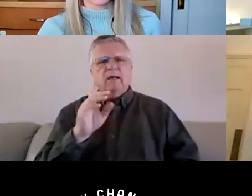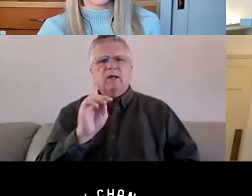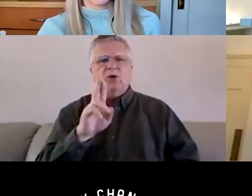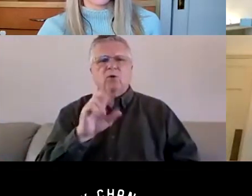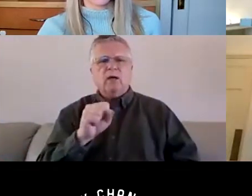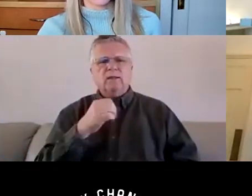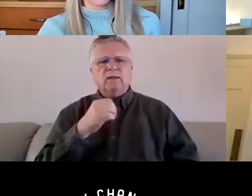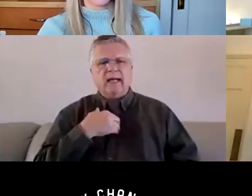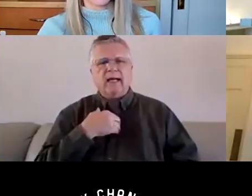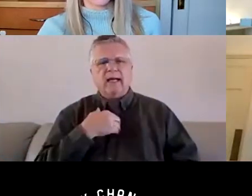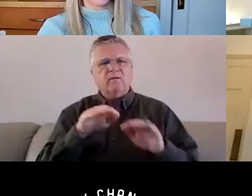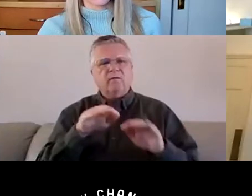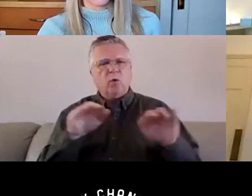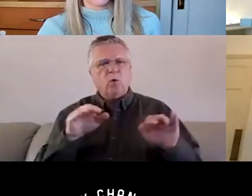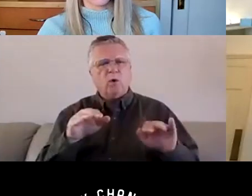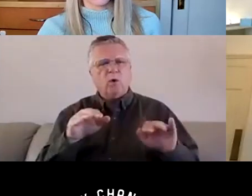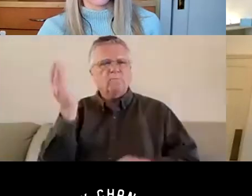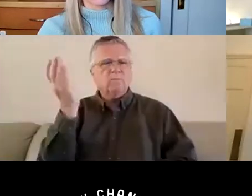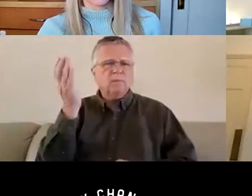with a number of members.